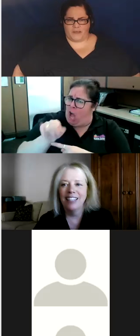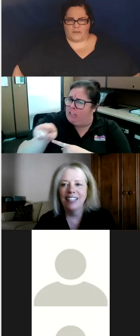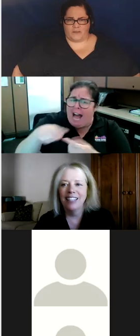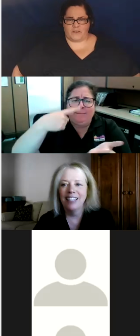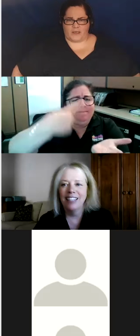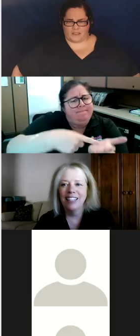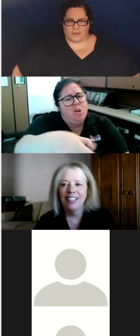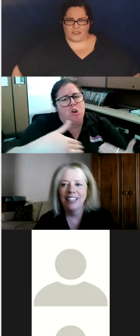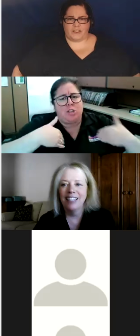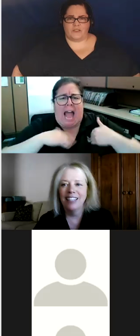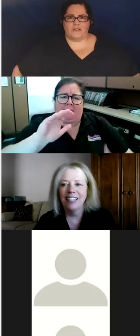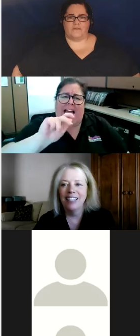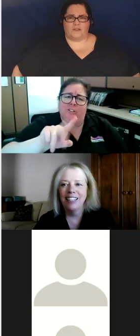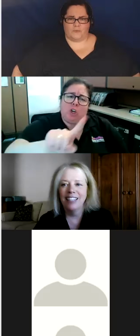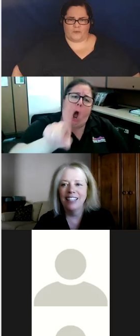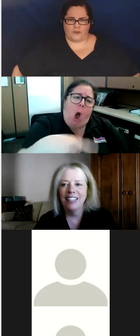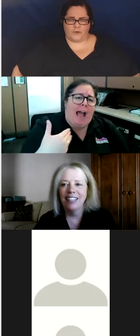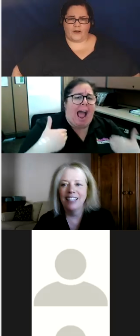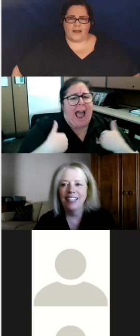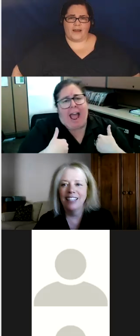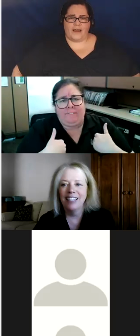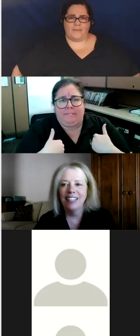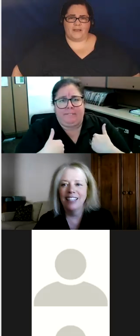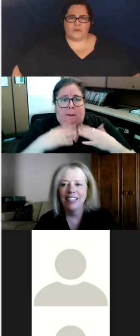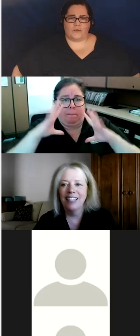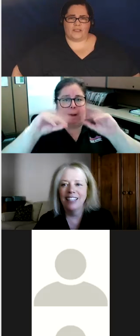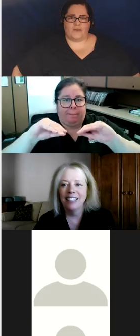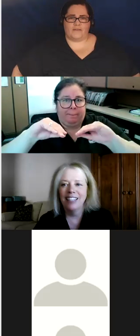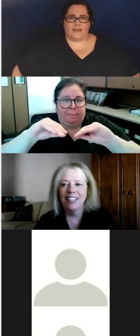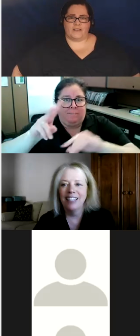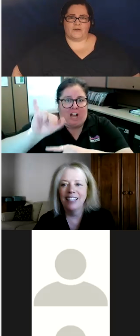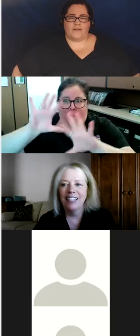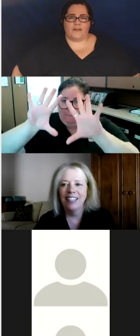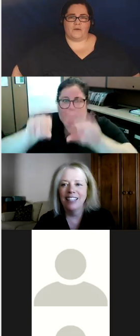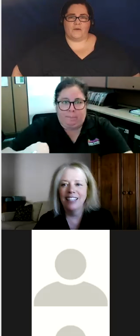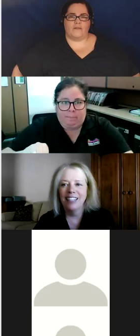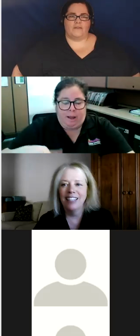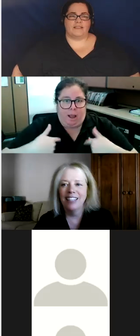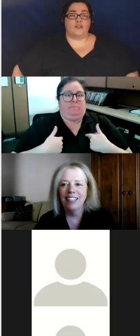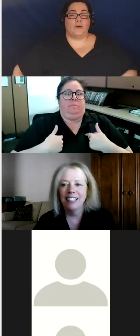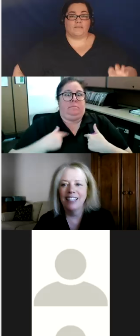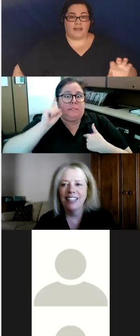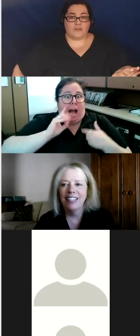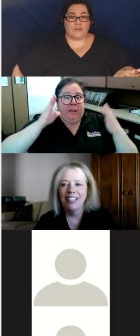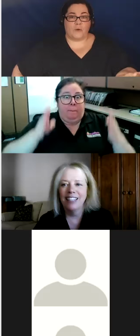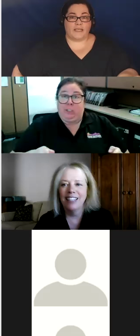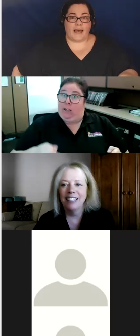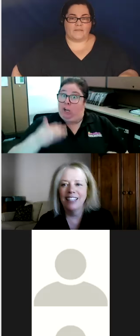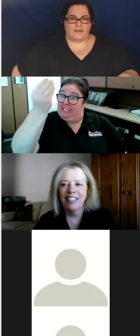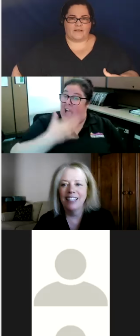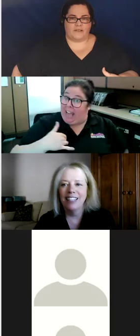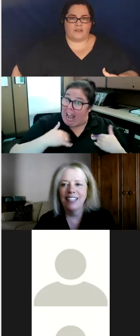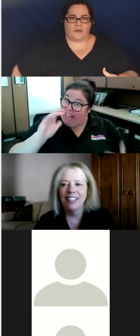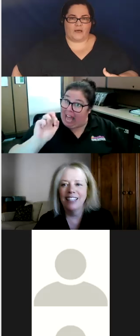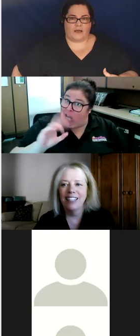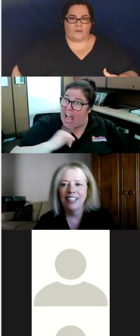Someone speaking with the specialist using video remote interpreter and being told that you have cancer, and then they said you have cancer, you only have,